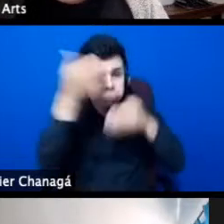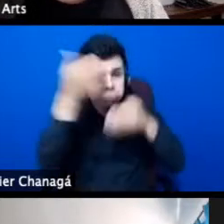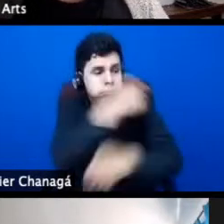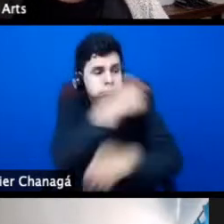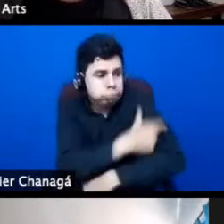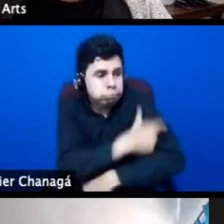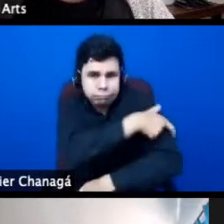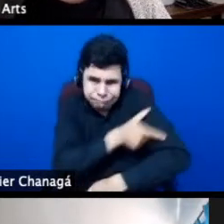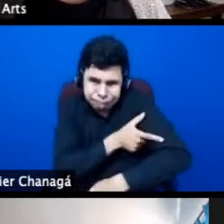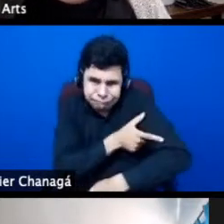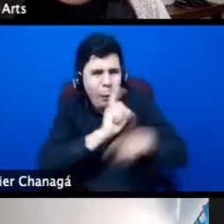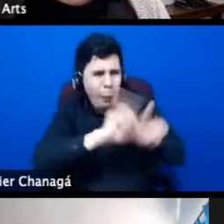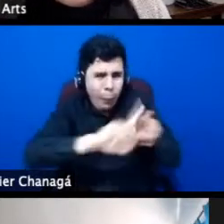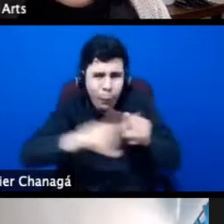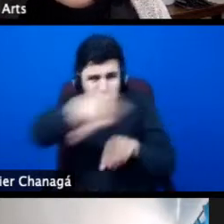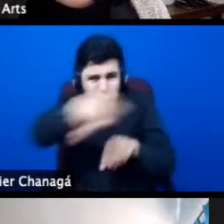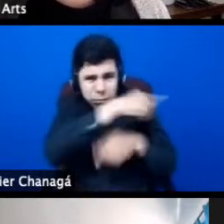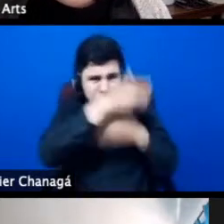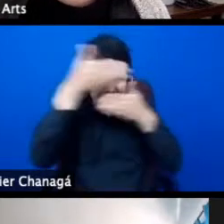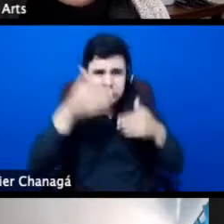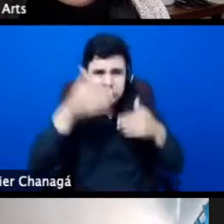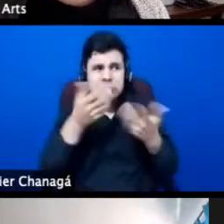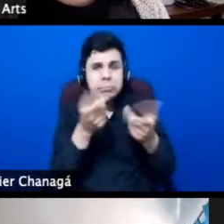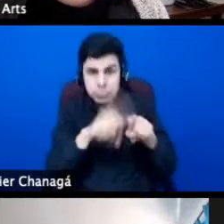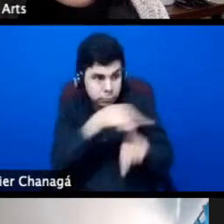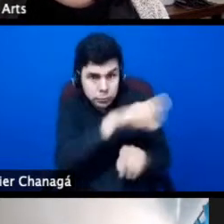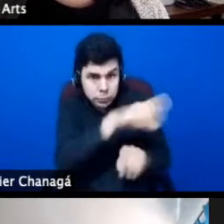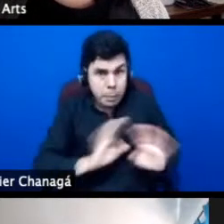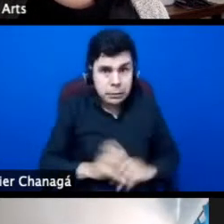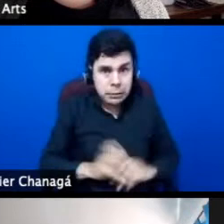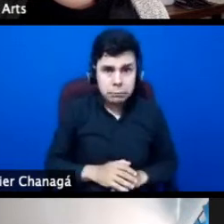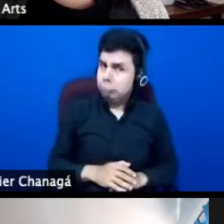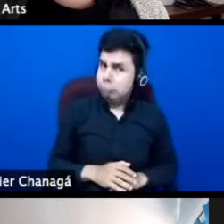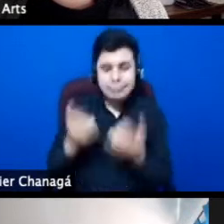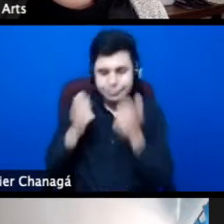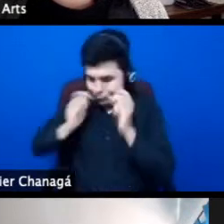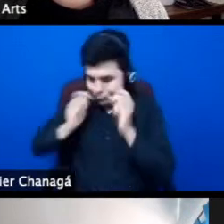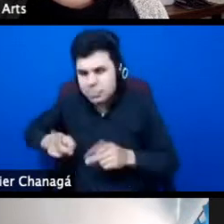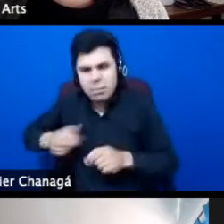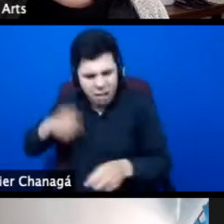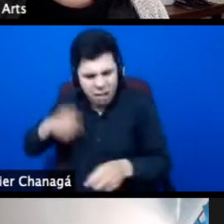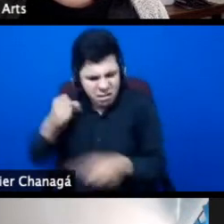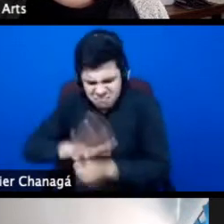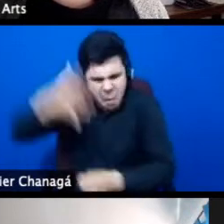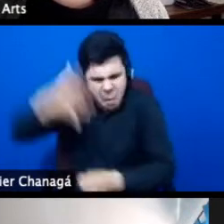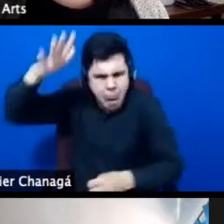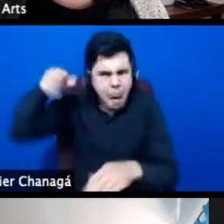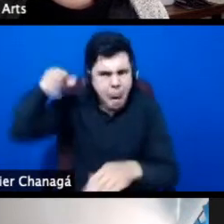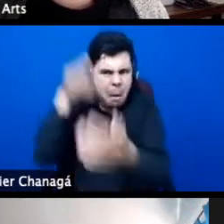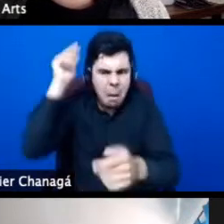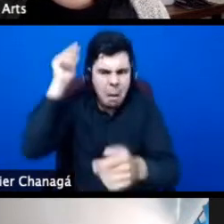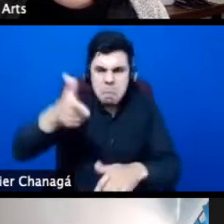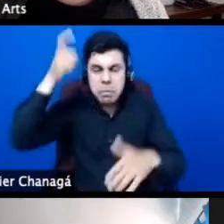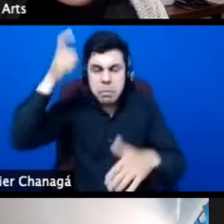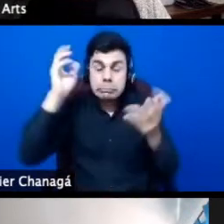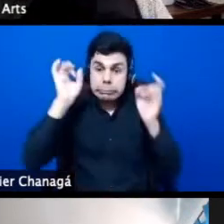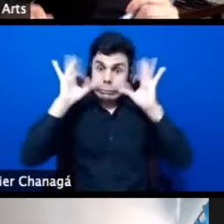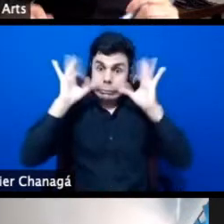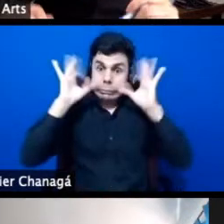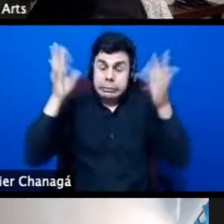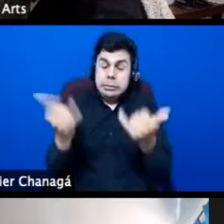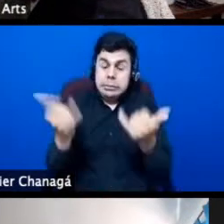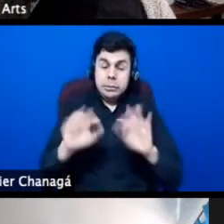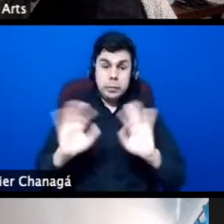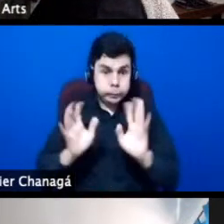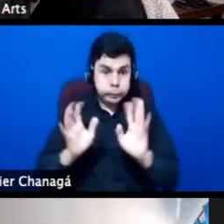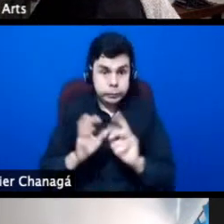y violentas. Pero hay un momento del día en que se van abriendo las nubes y se ve la luz